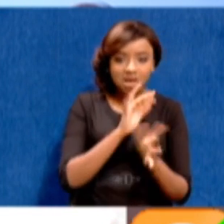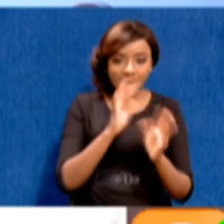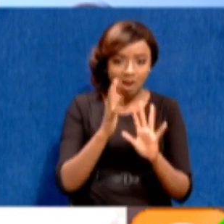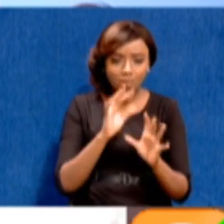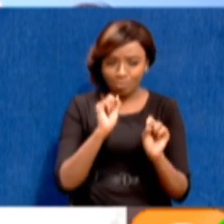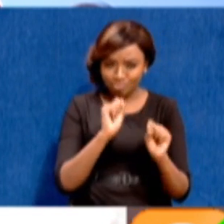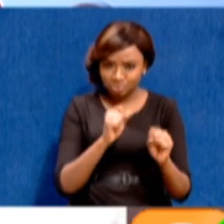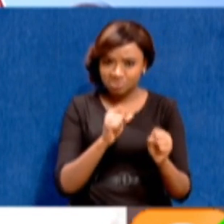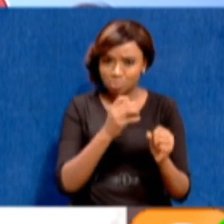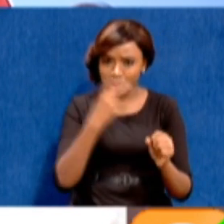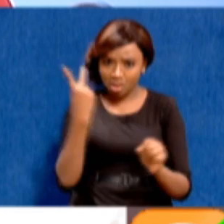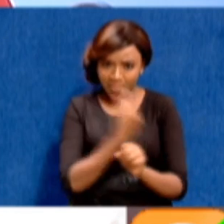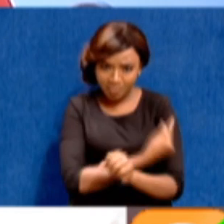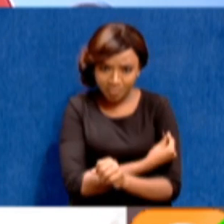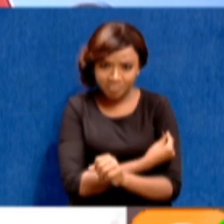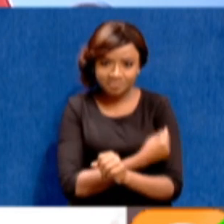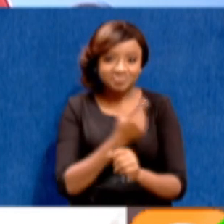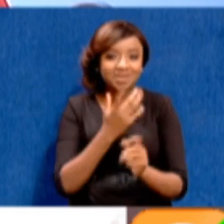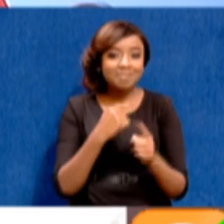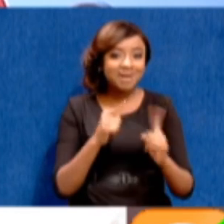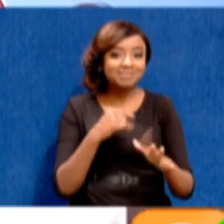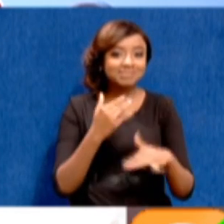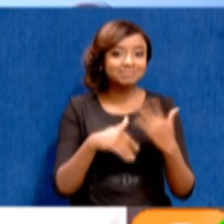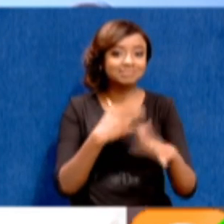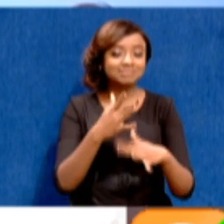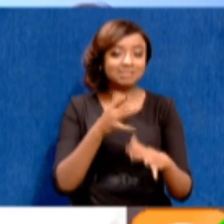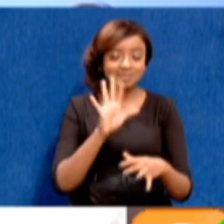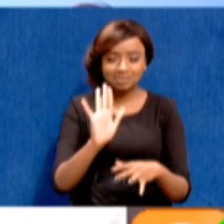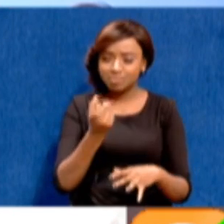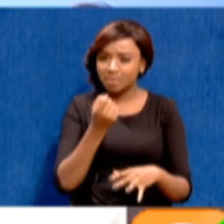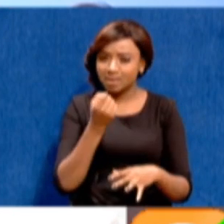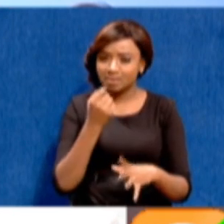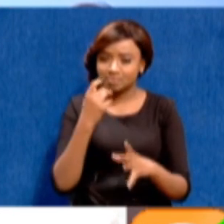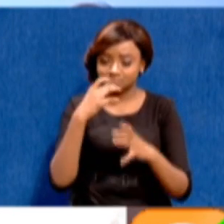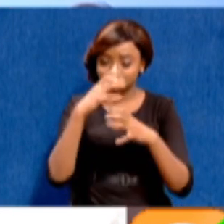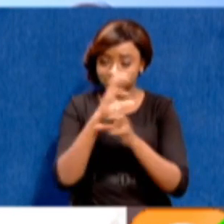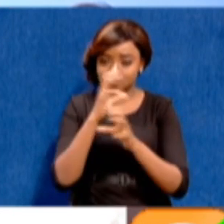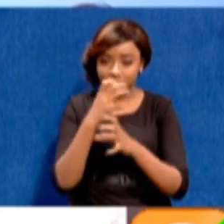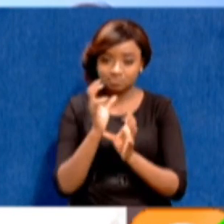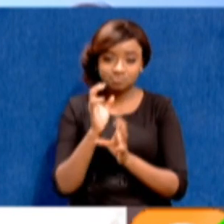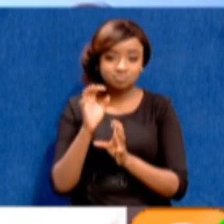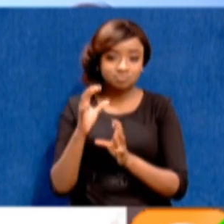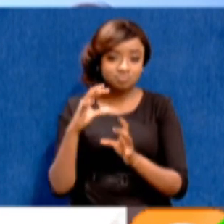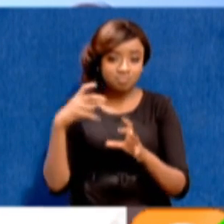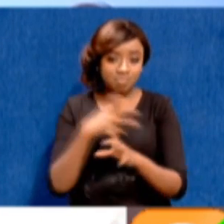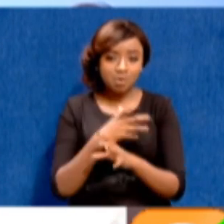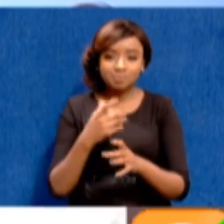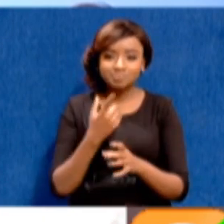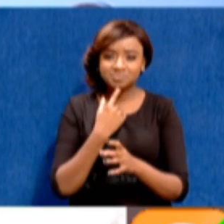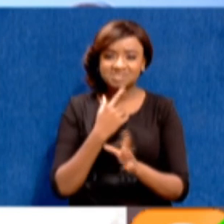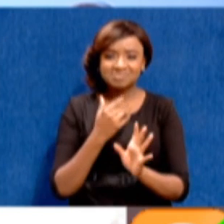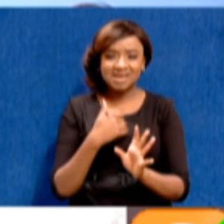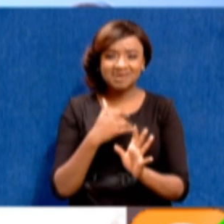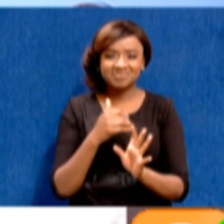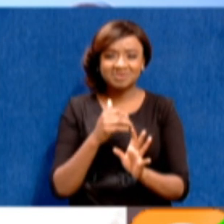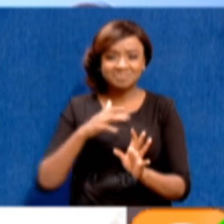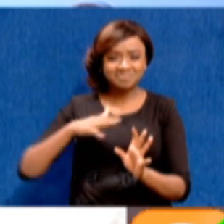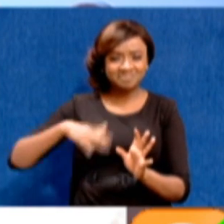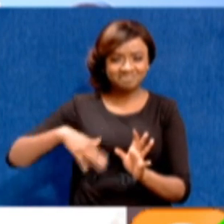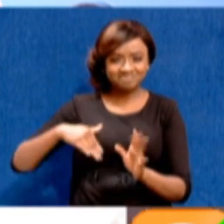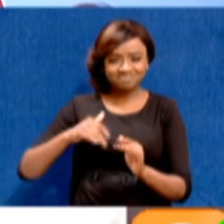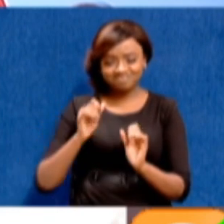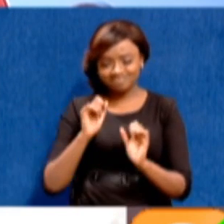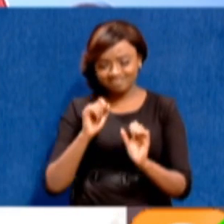promising possible vaccine. Drug giant AstraZeneca said it had paused a late-stage trial